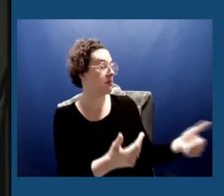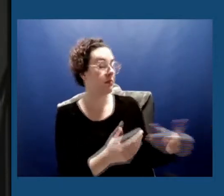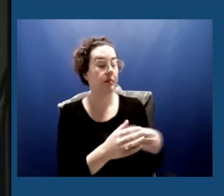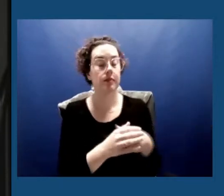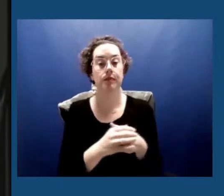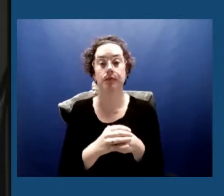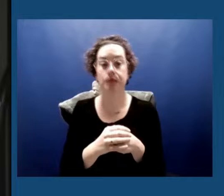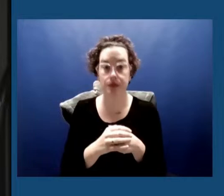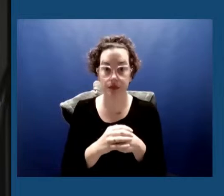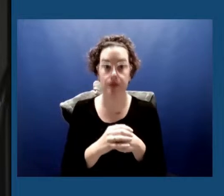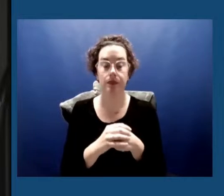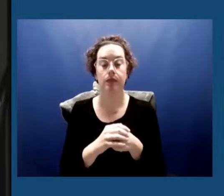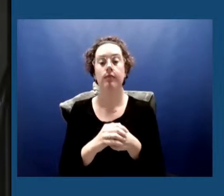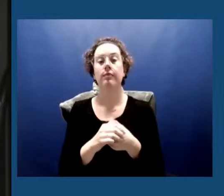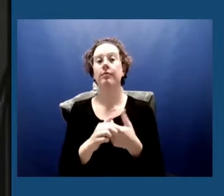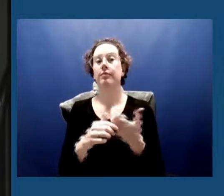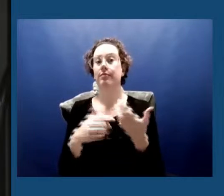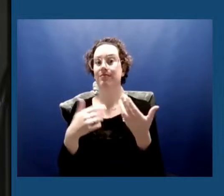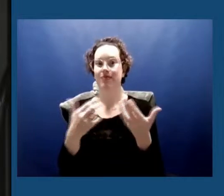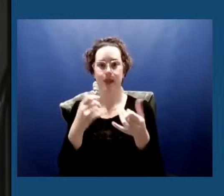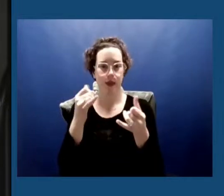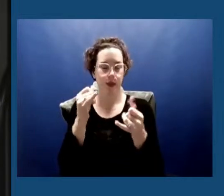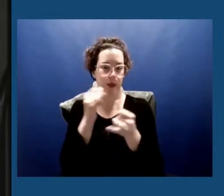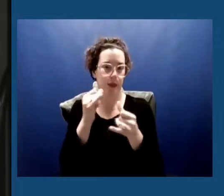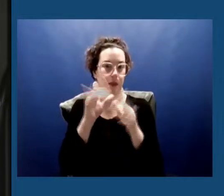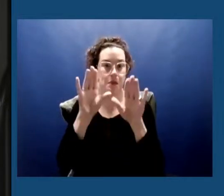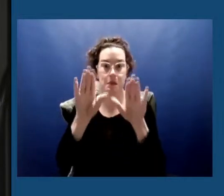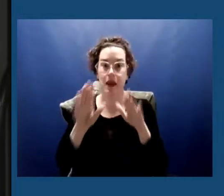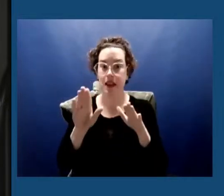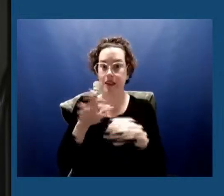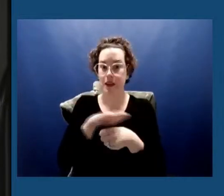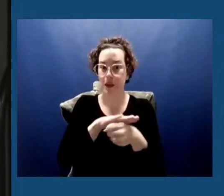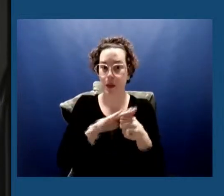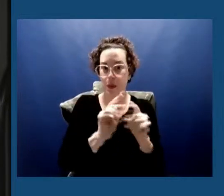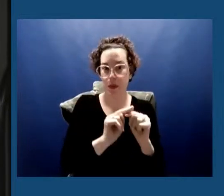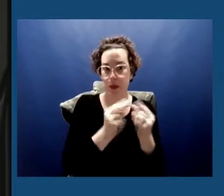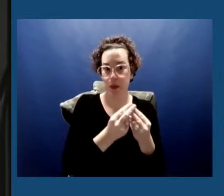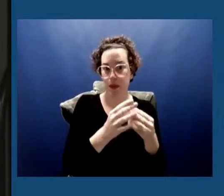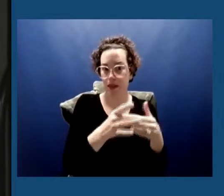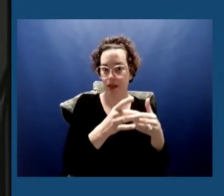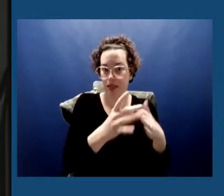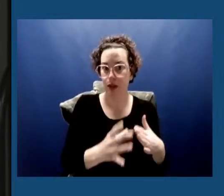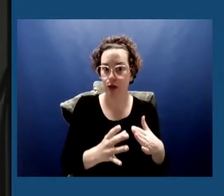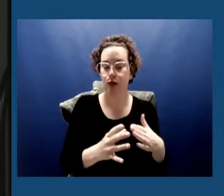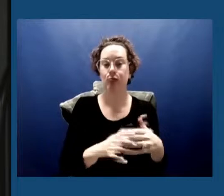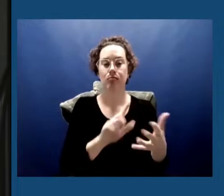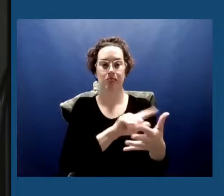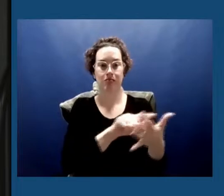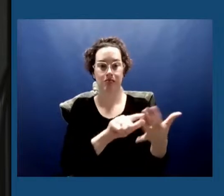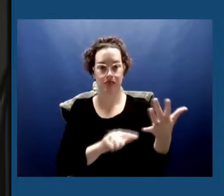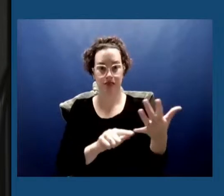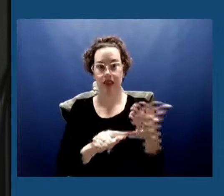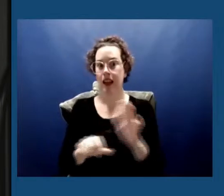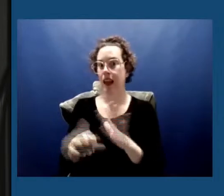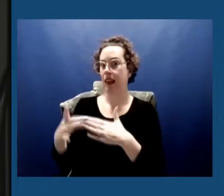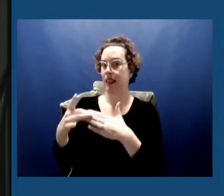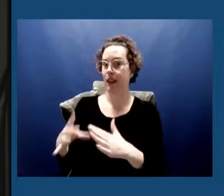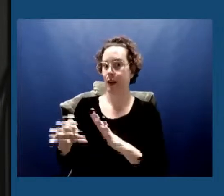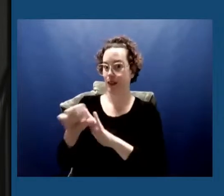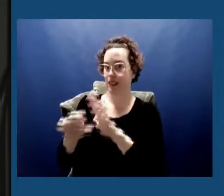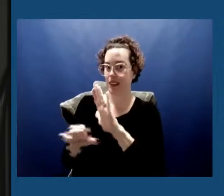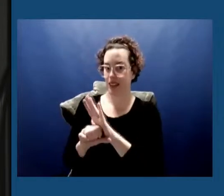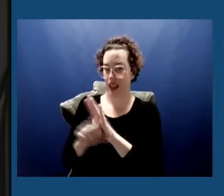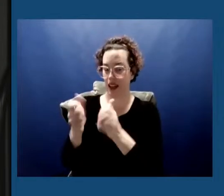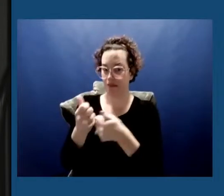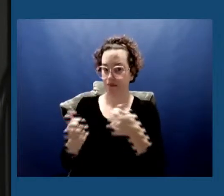then our amazing leaders of our locals and our amazing leader of our state organization and our leaders